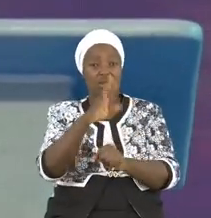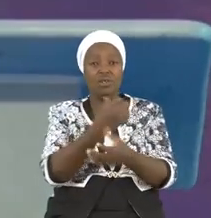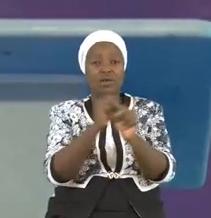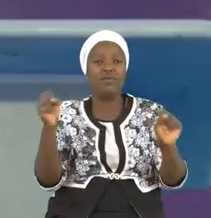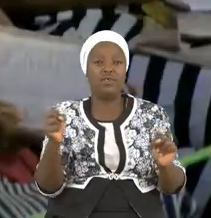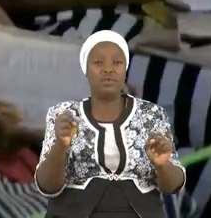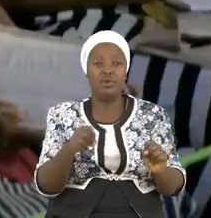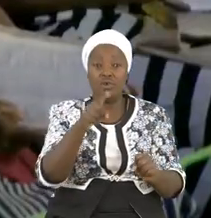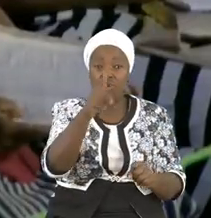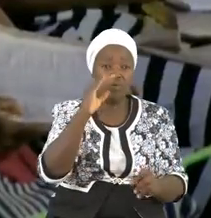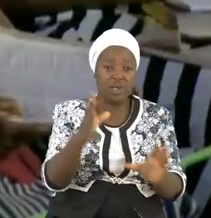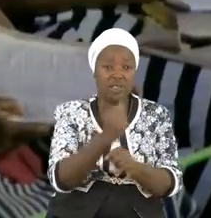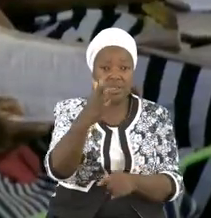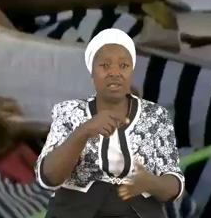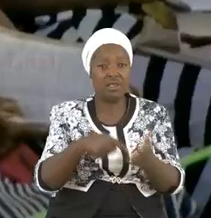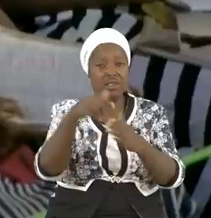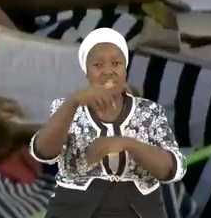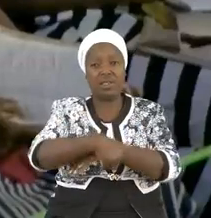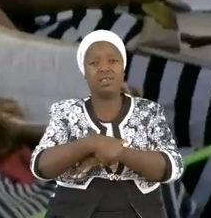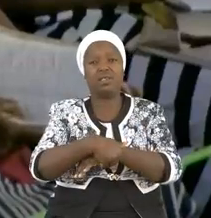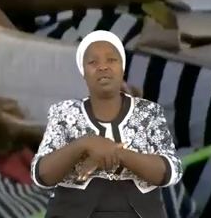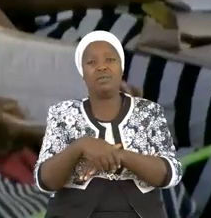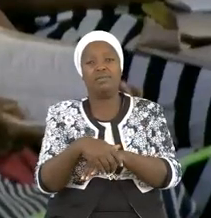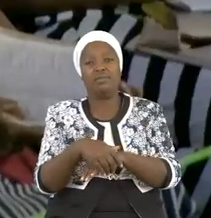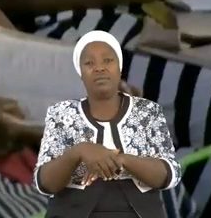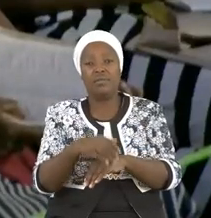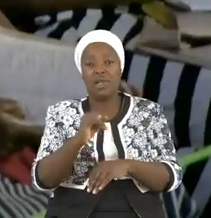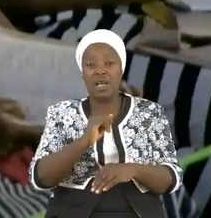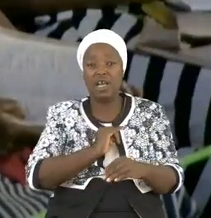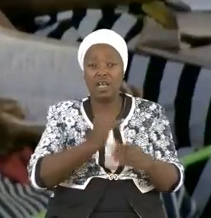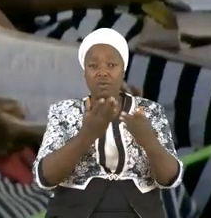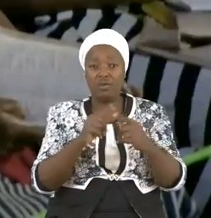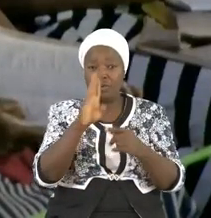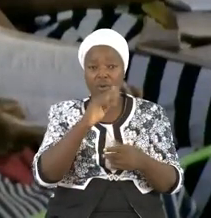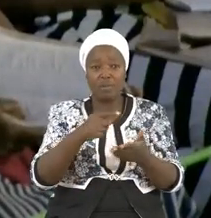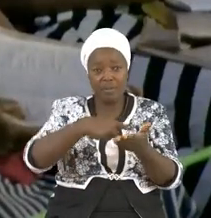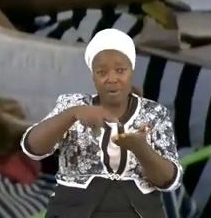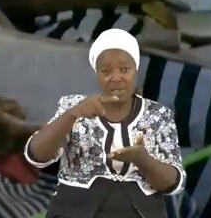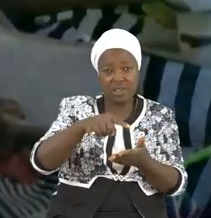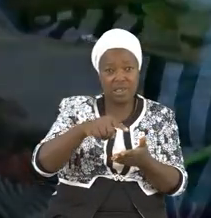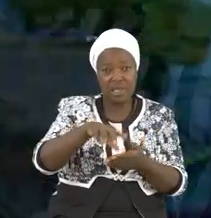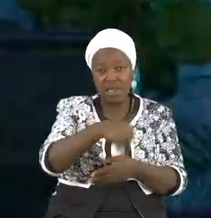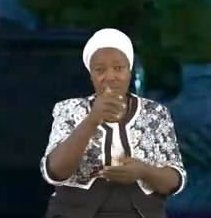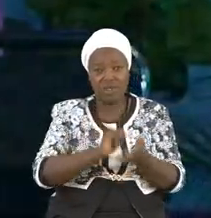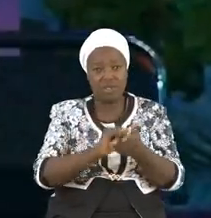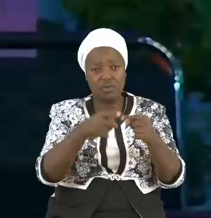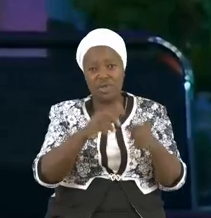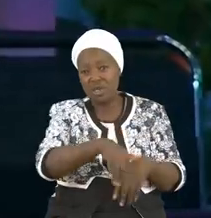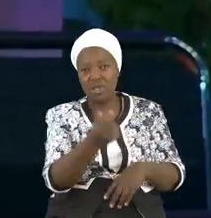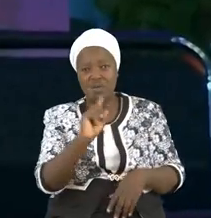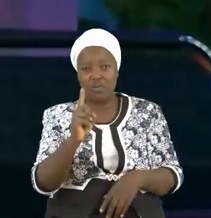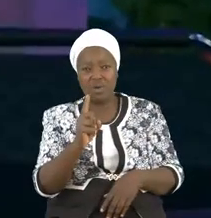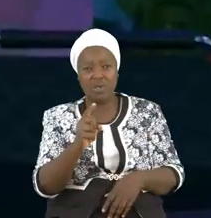there tonight. I want you to imagine, you know, anybody going anywhere. She's going to